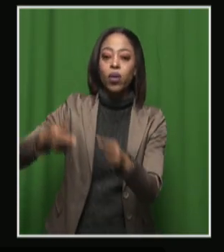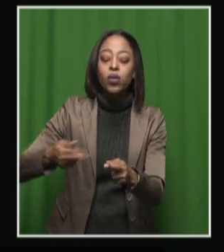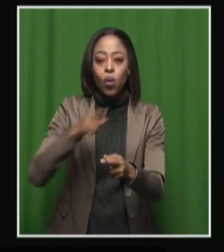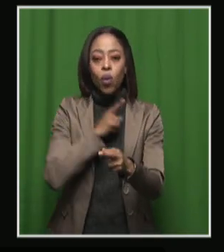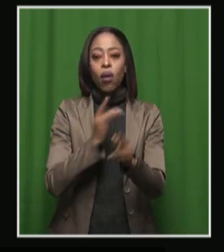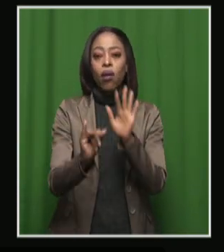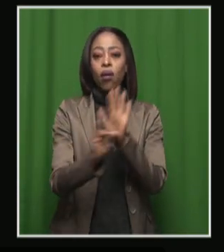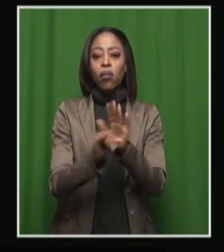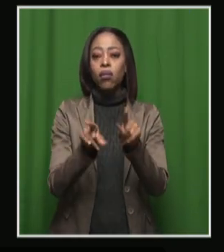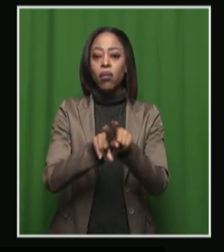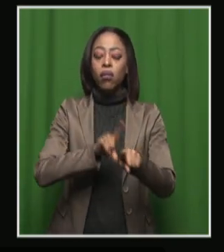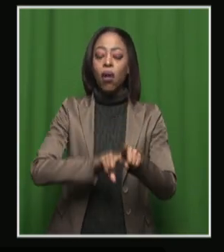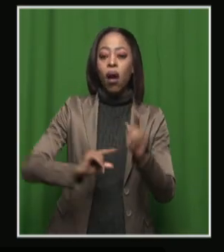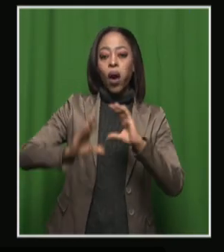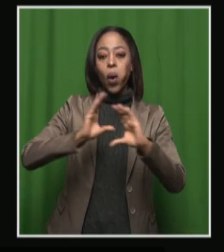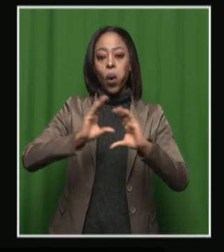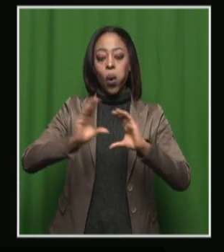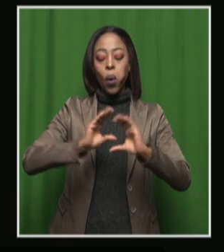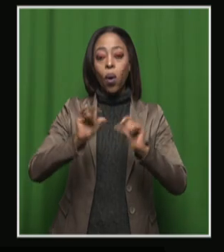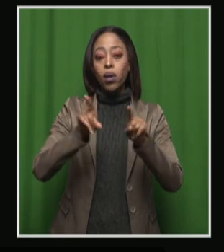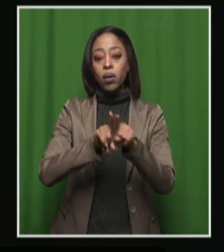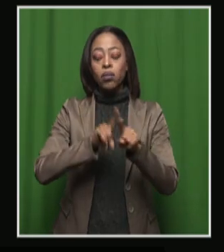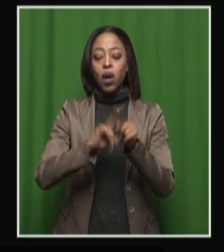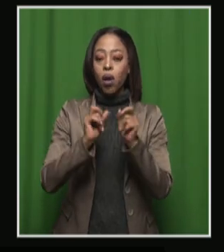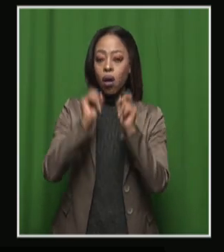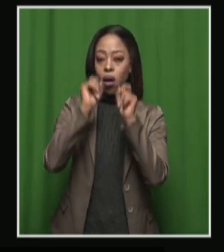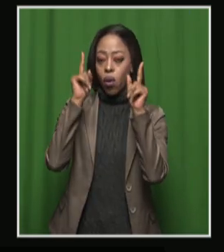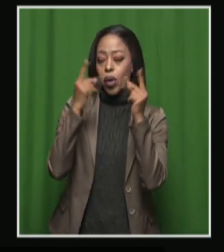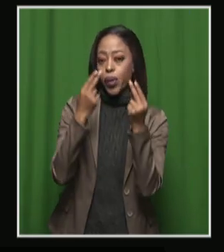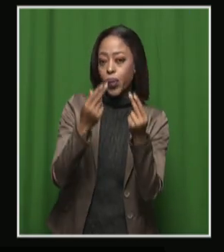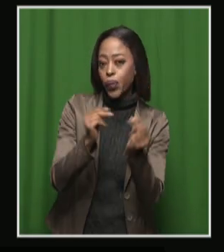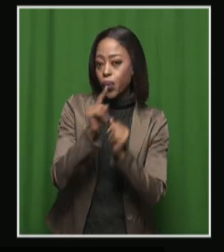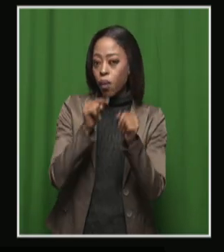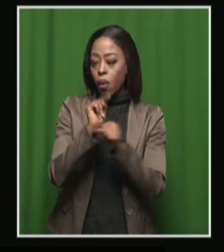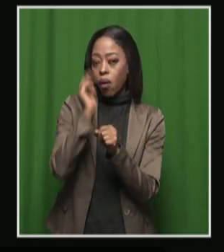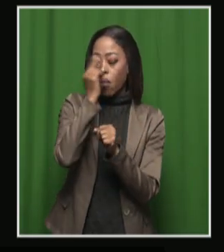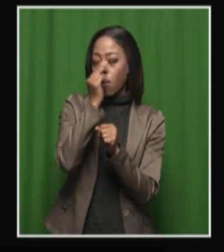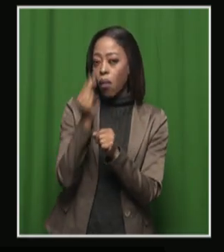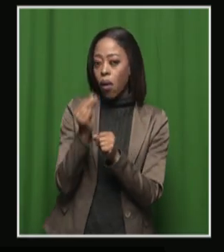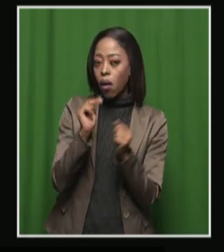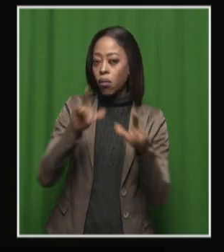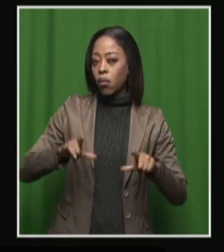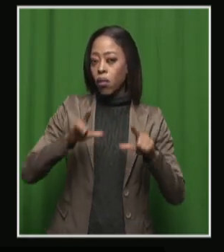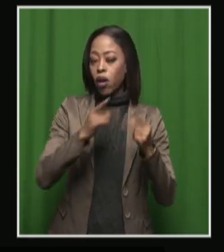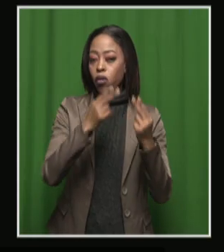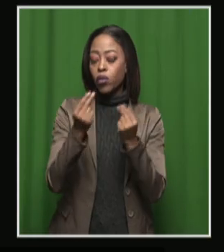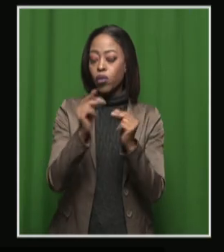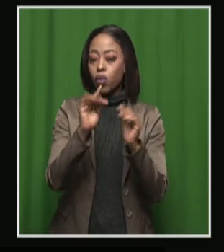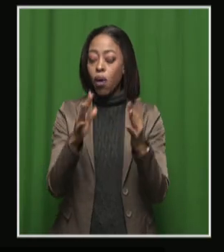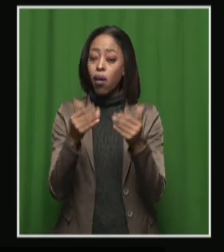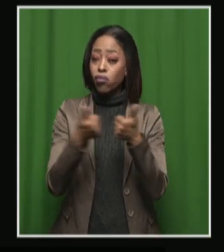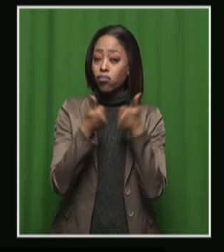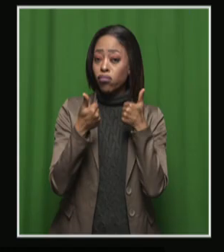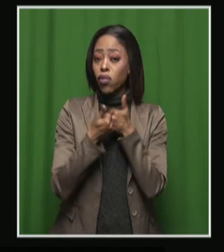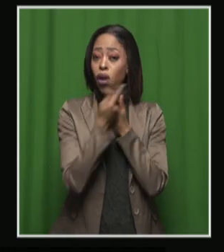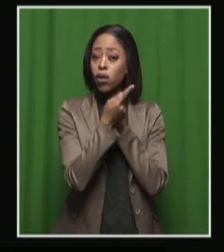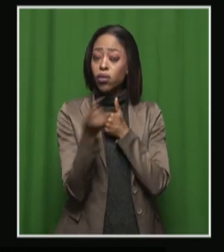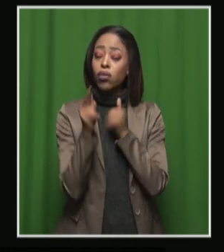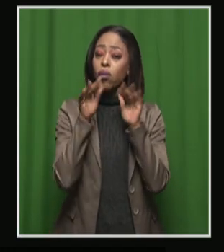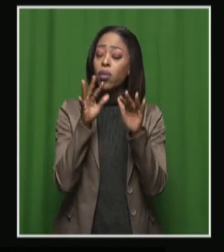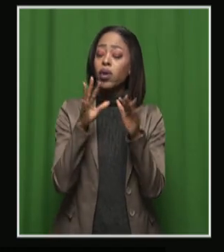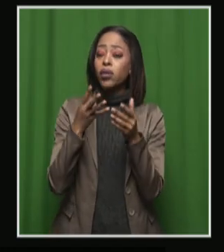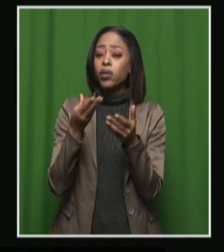and communicating, but also bringing awareness and sensitizing society on the issues that are faced by persons with